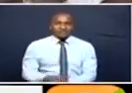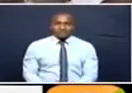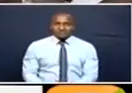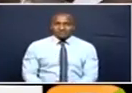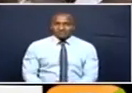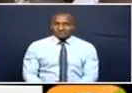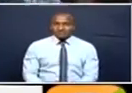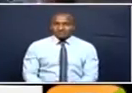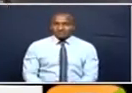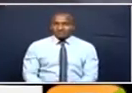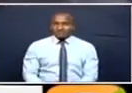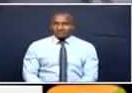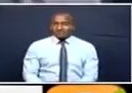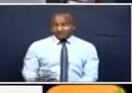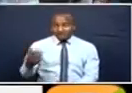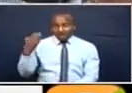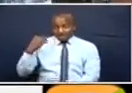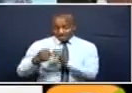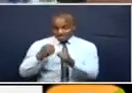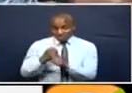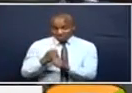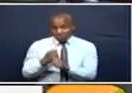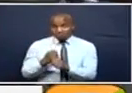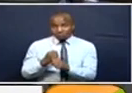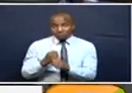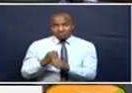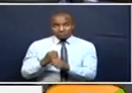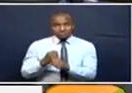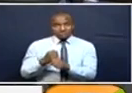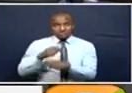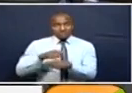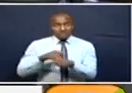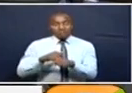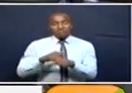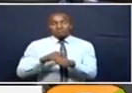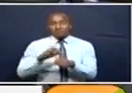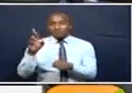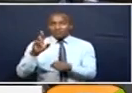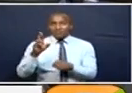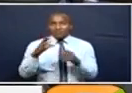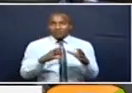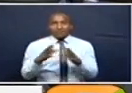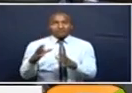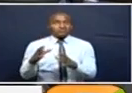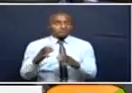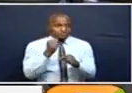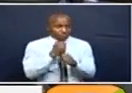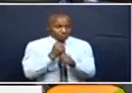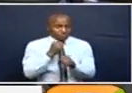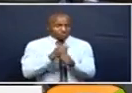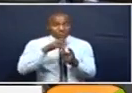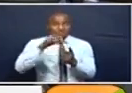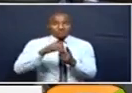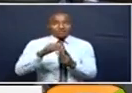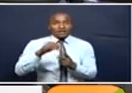that? Last year, when the Republican Party was holding its primaries in America,